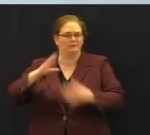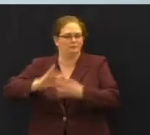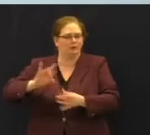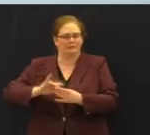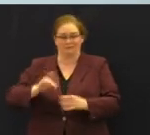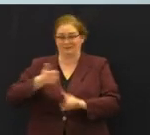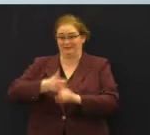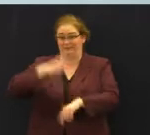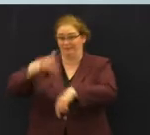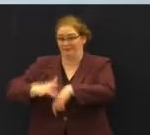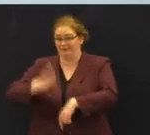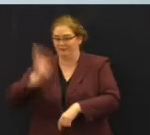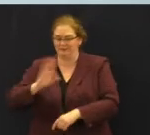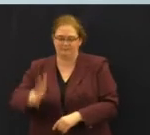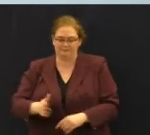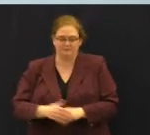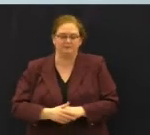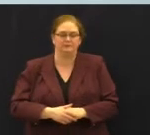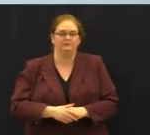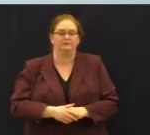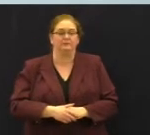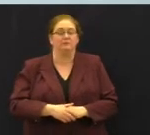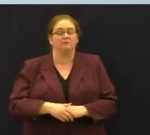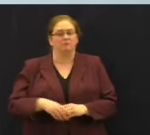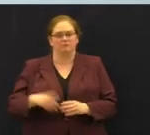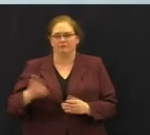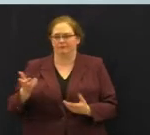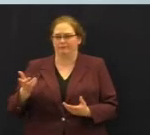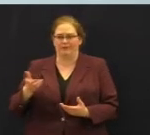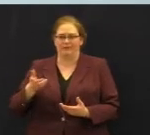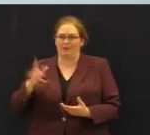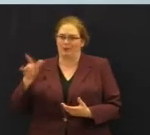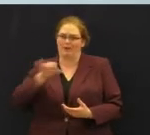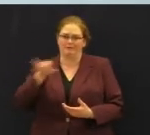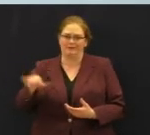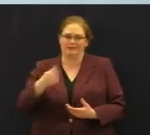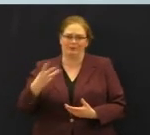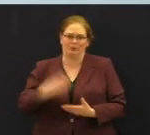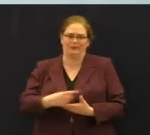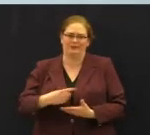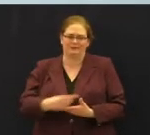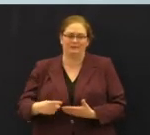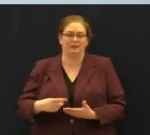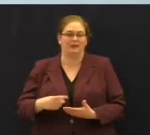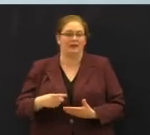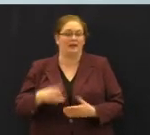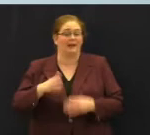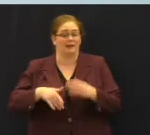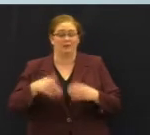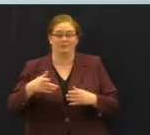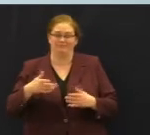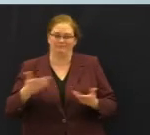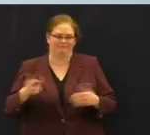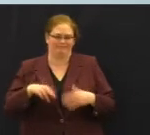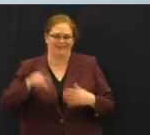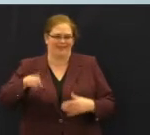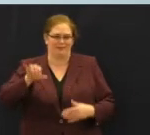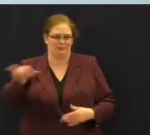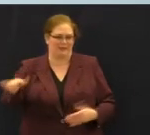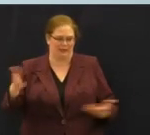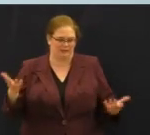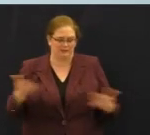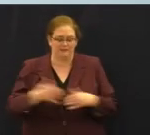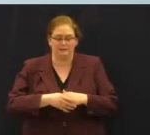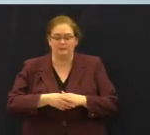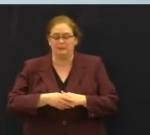before. And they were going to be there for a couple weeks. And they ended up obviously having to stay.